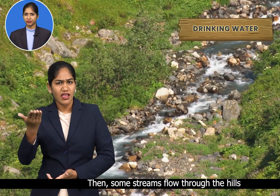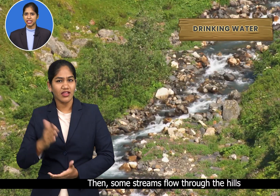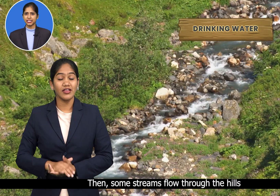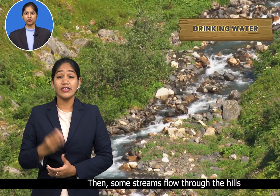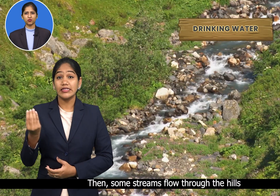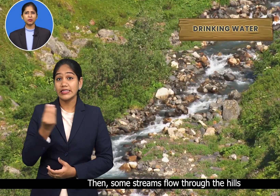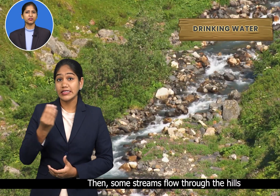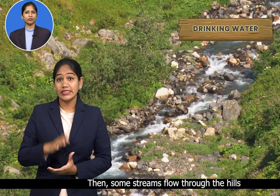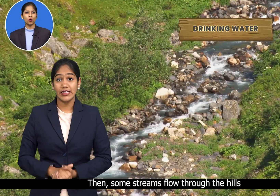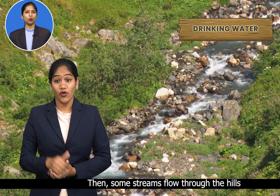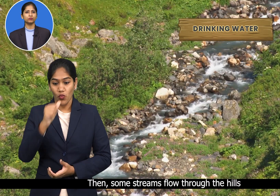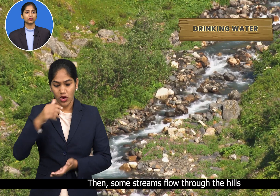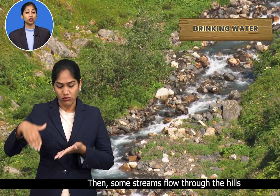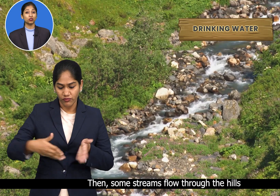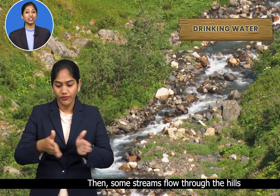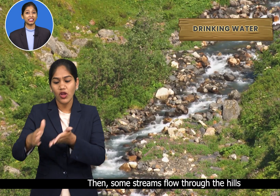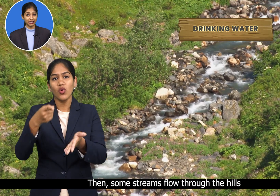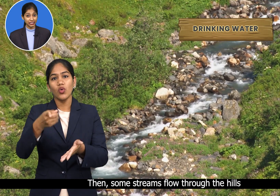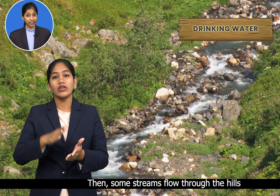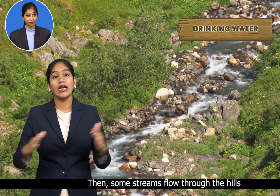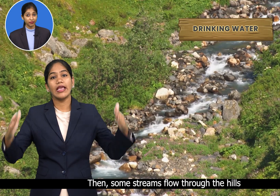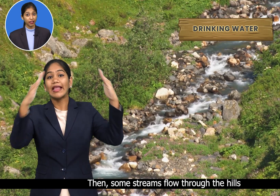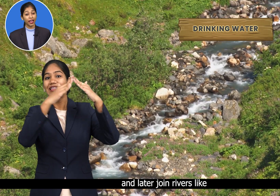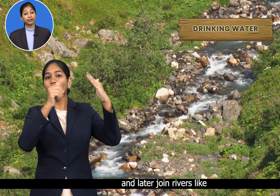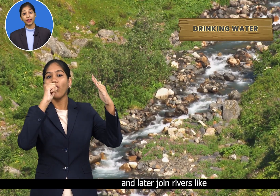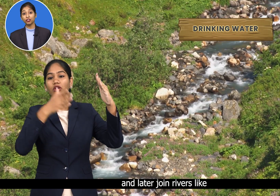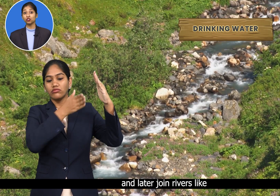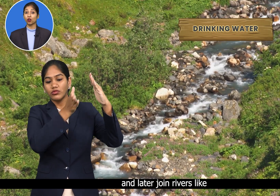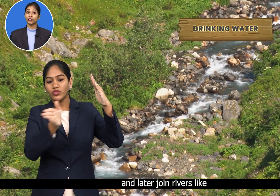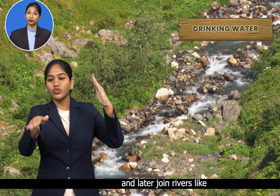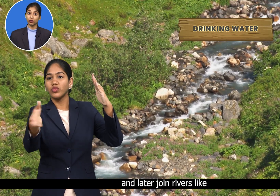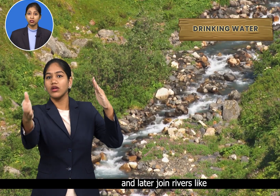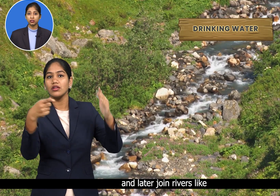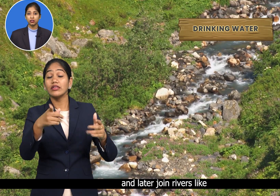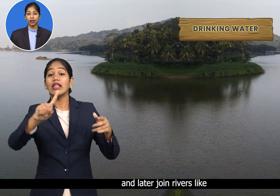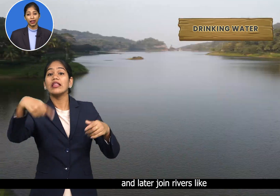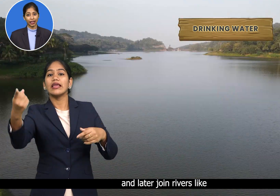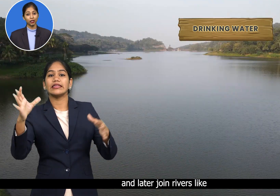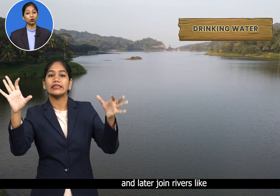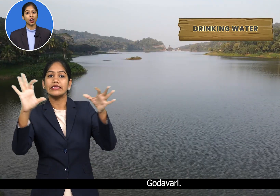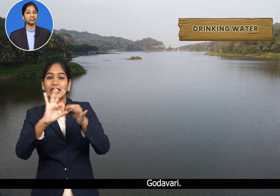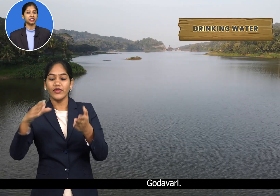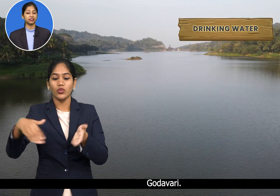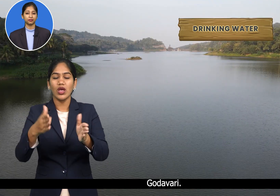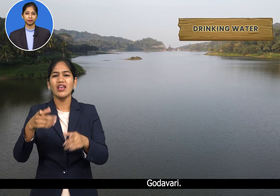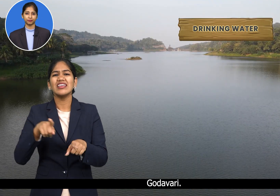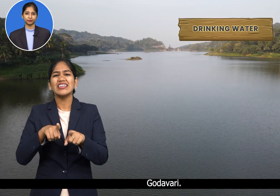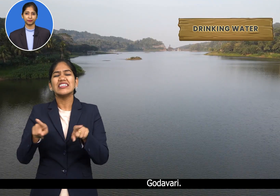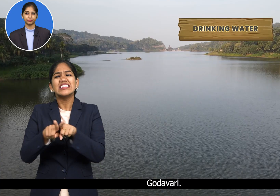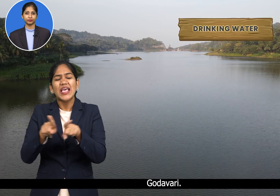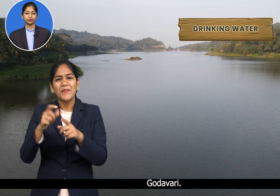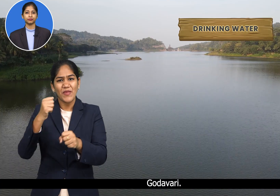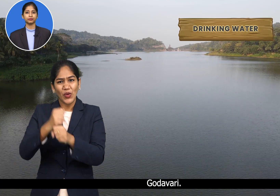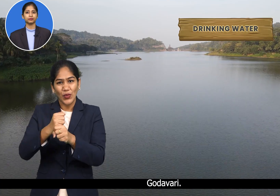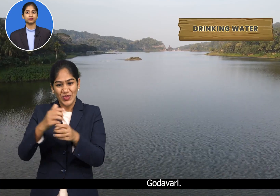Then, some streams flow through the hills and later join rivers like Godavari.